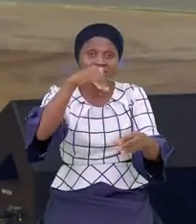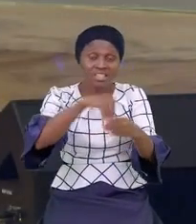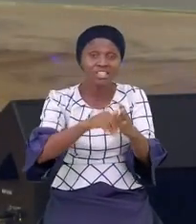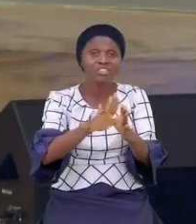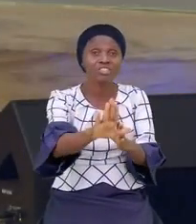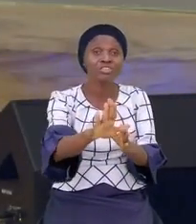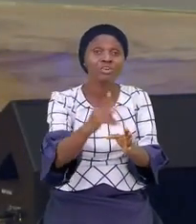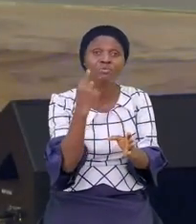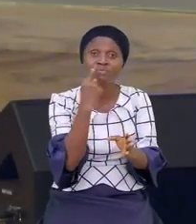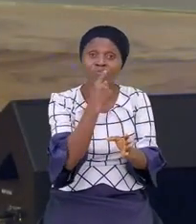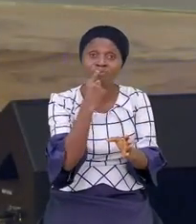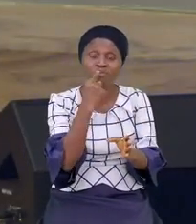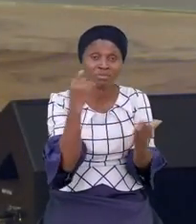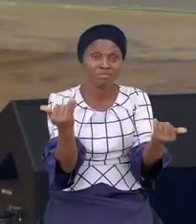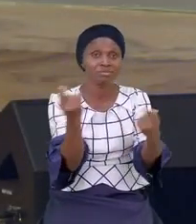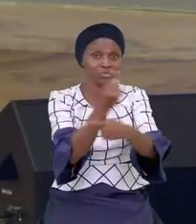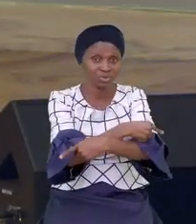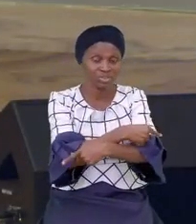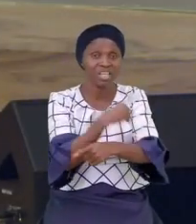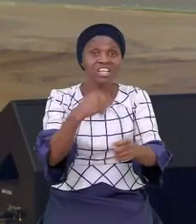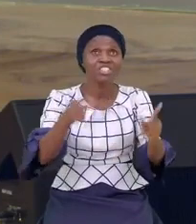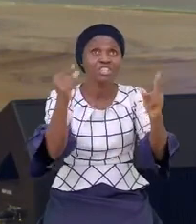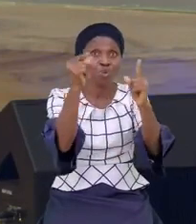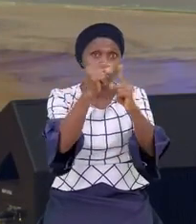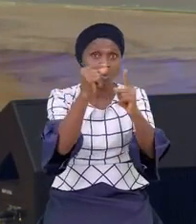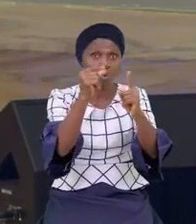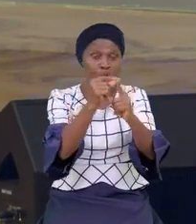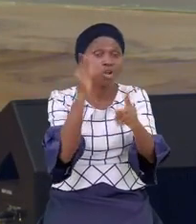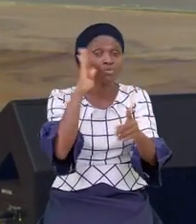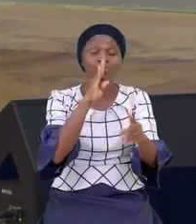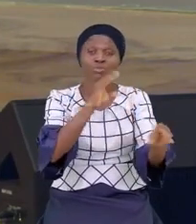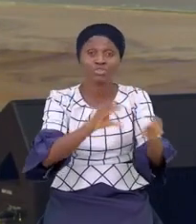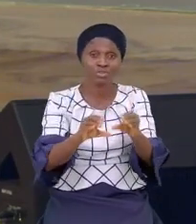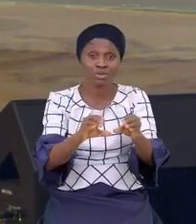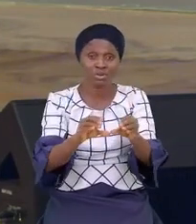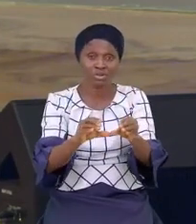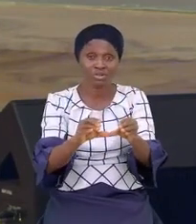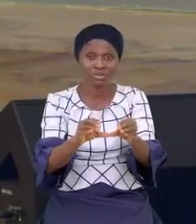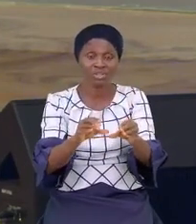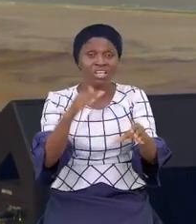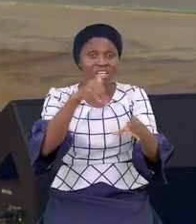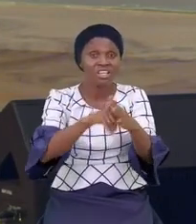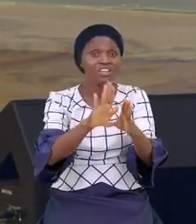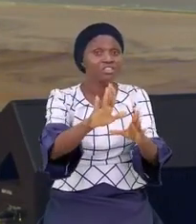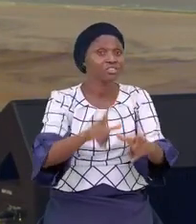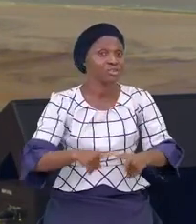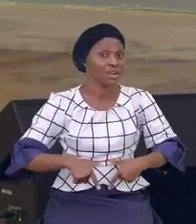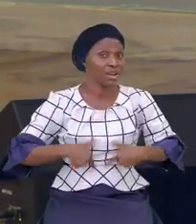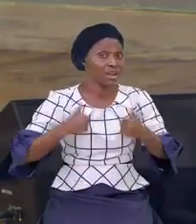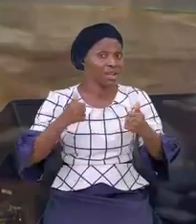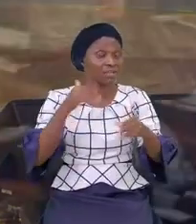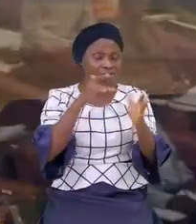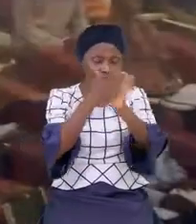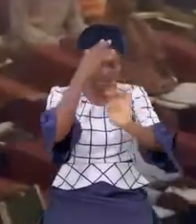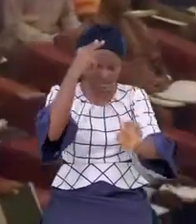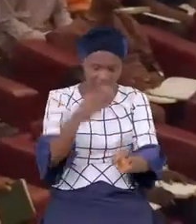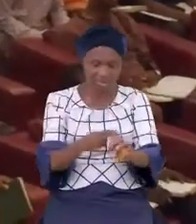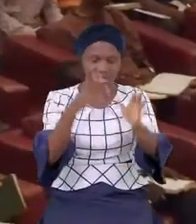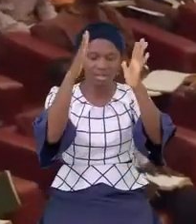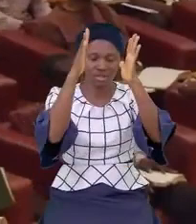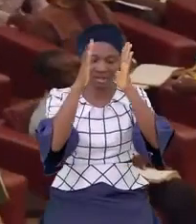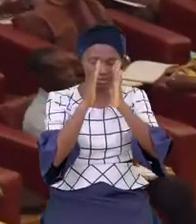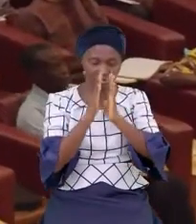today. The word will be fulfilled in your life in